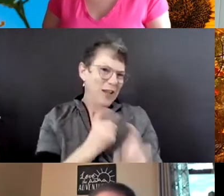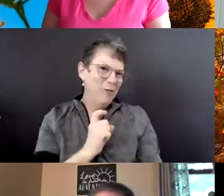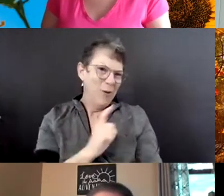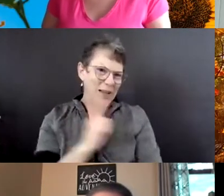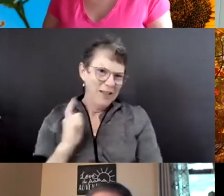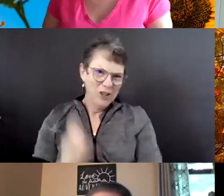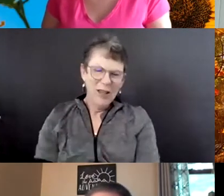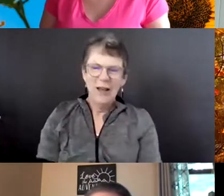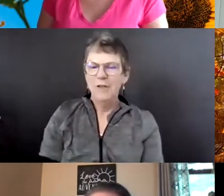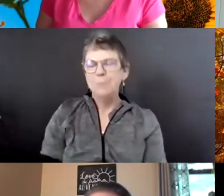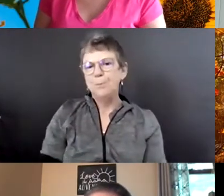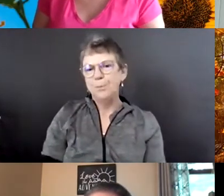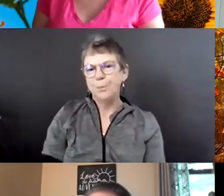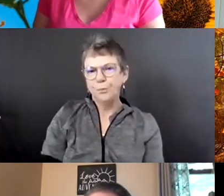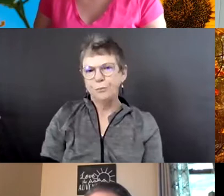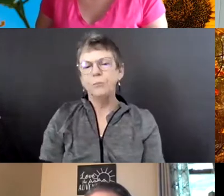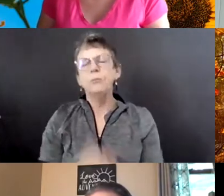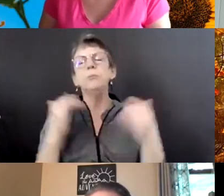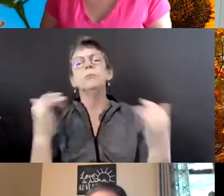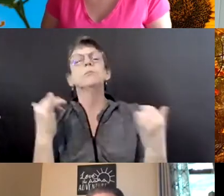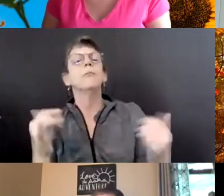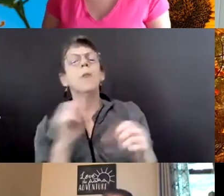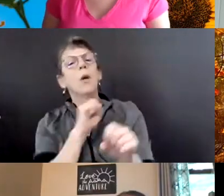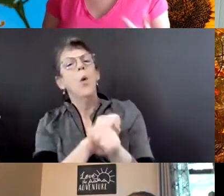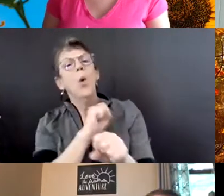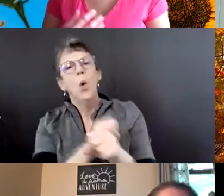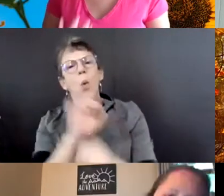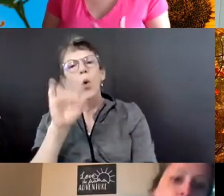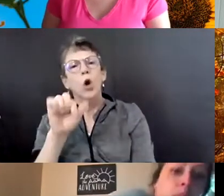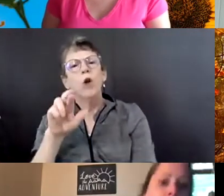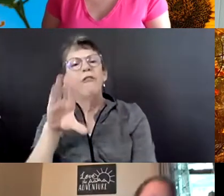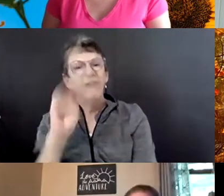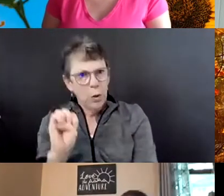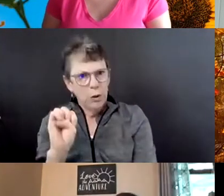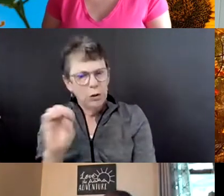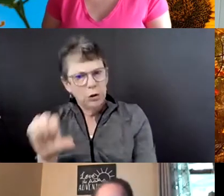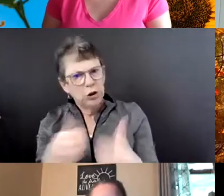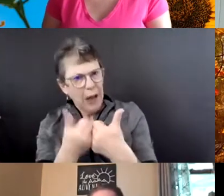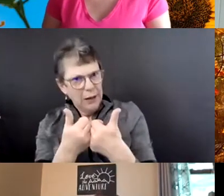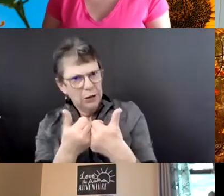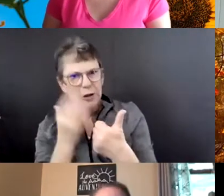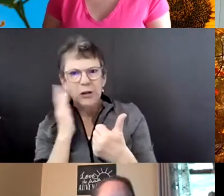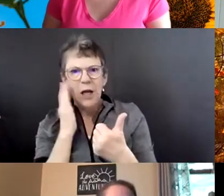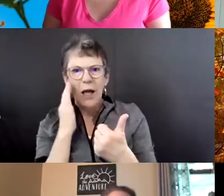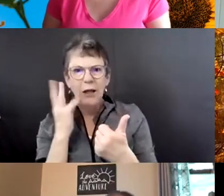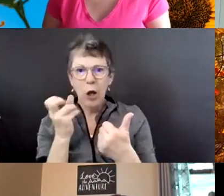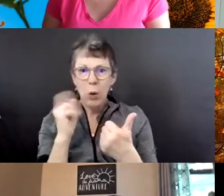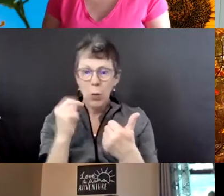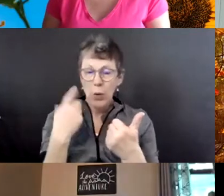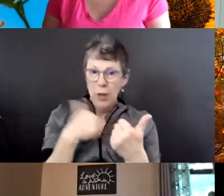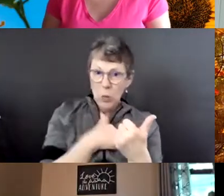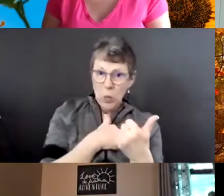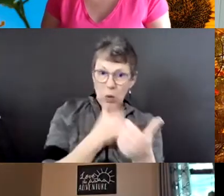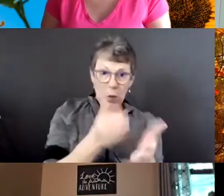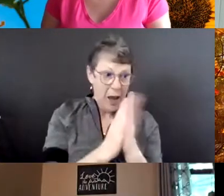I want to get to workforce challenges. This was something that when we were asking people in service what they wanted to ask you about, what's